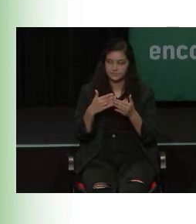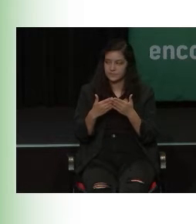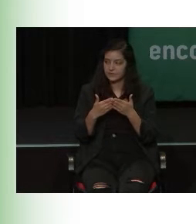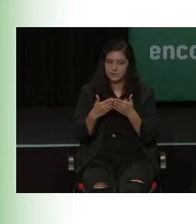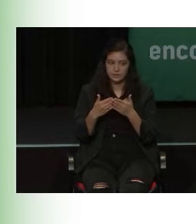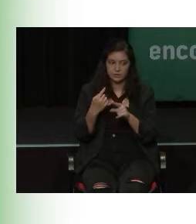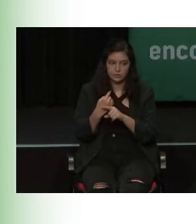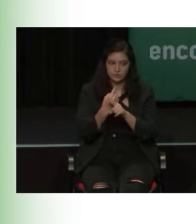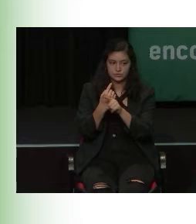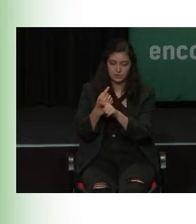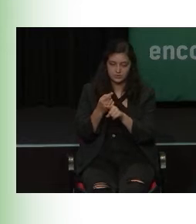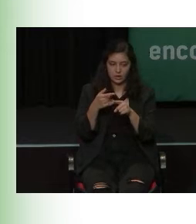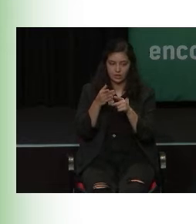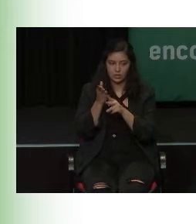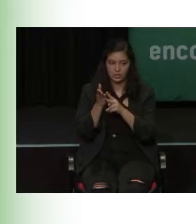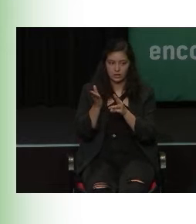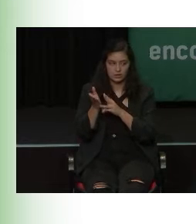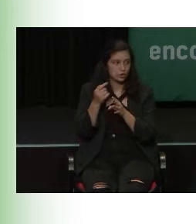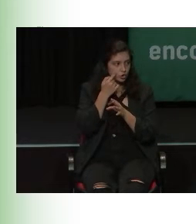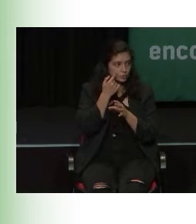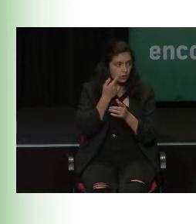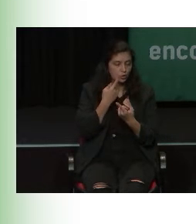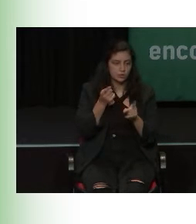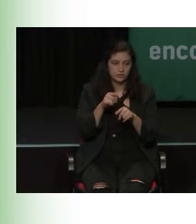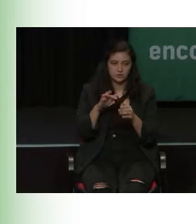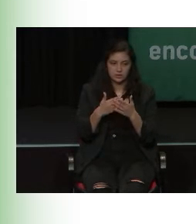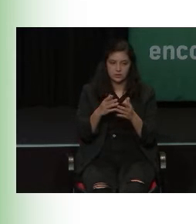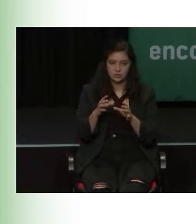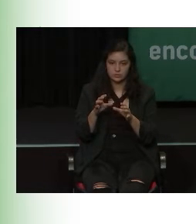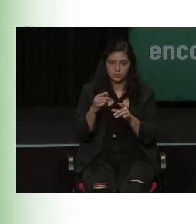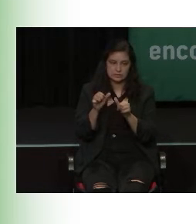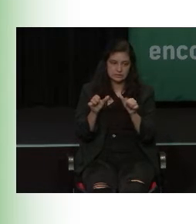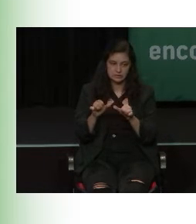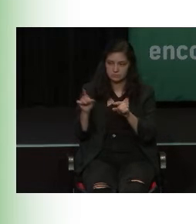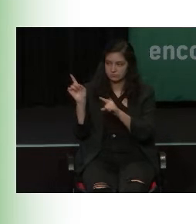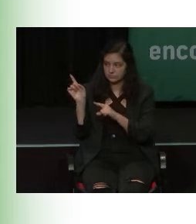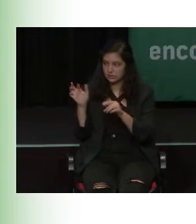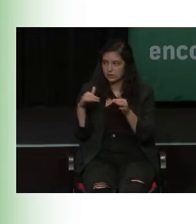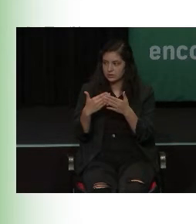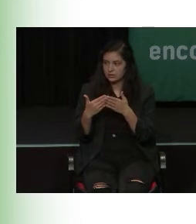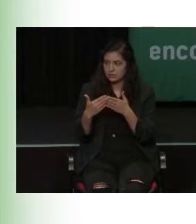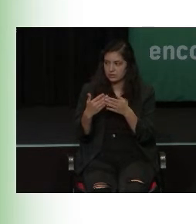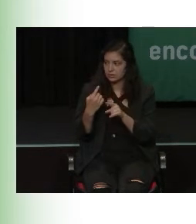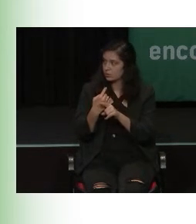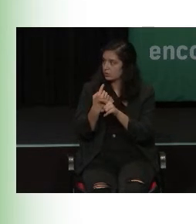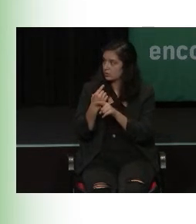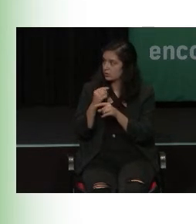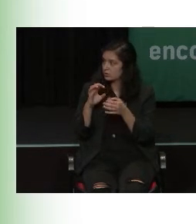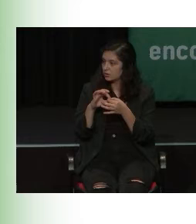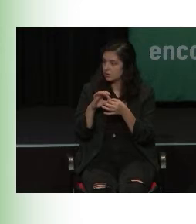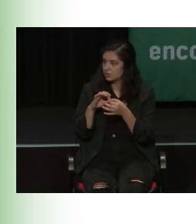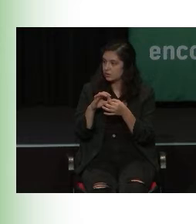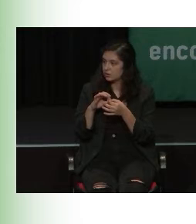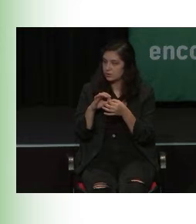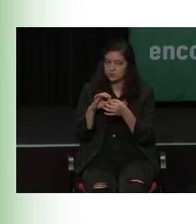synthetic derivatives was tested against another coron sensing system, outro from sistema Staphylococcus aureus